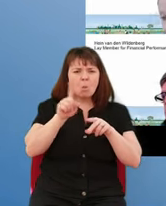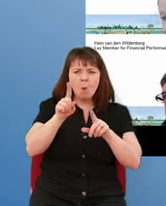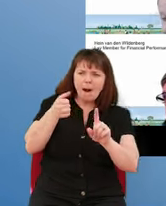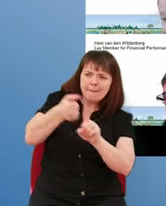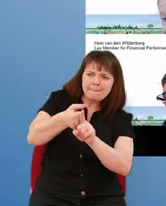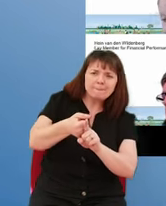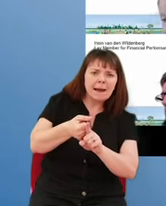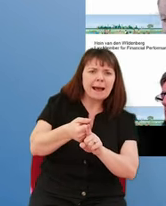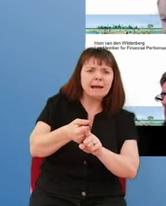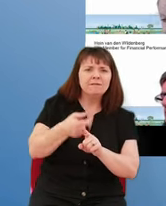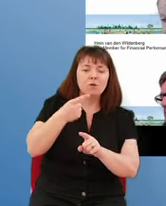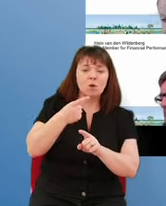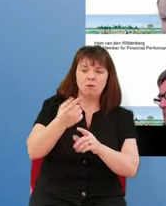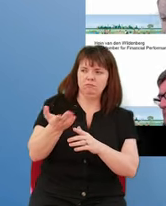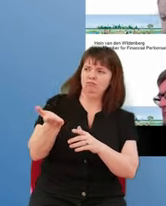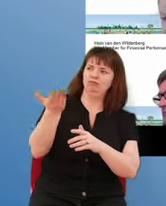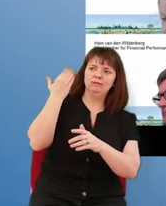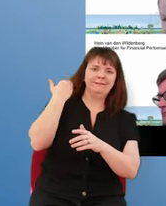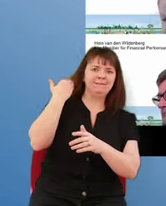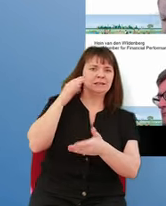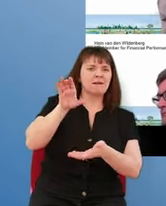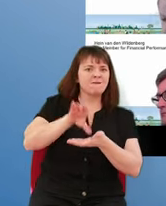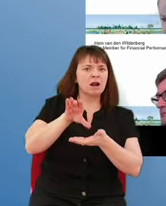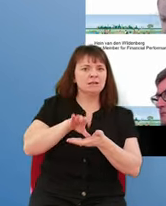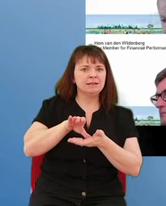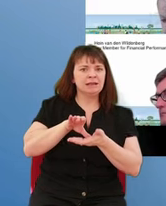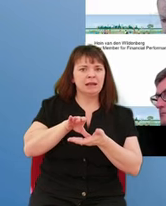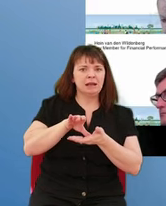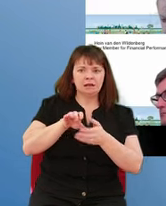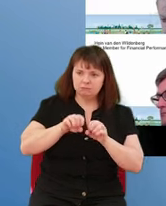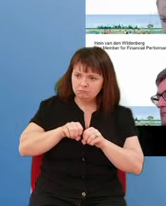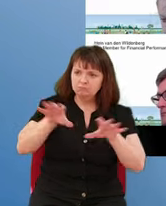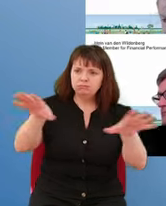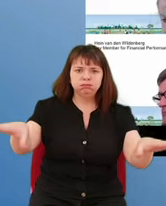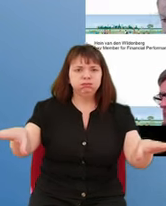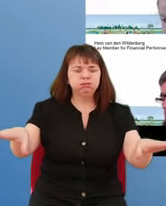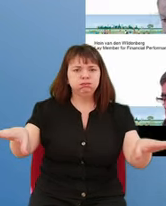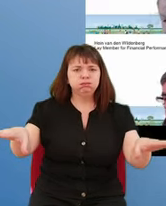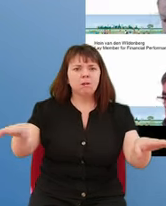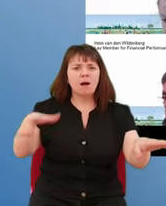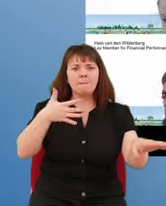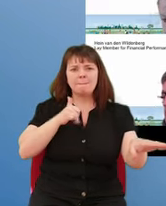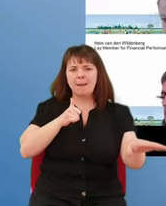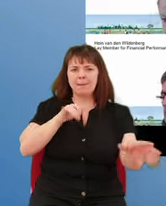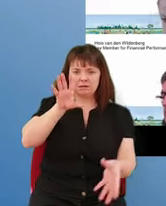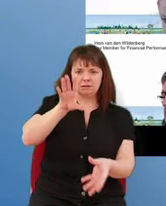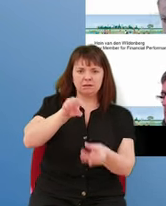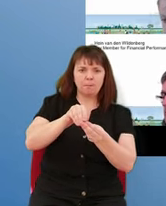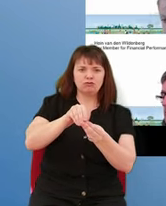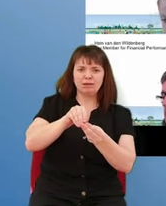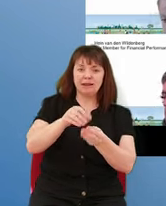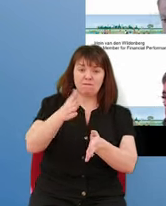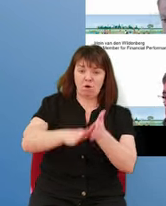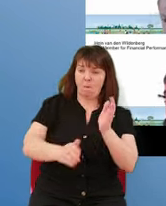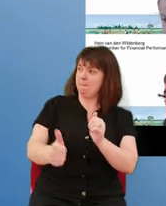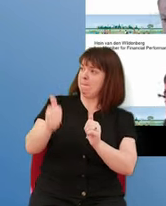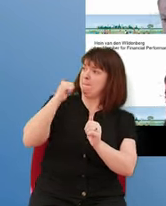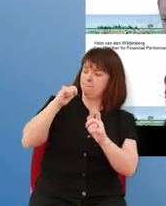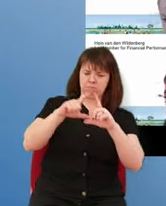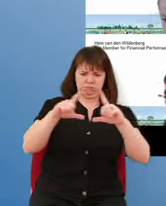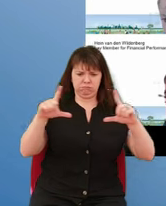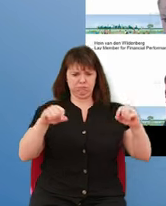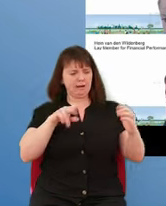go, you know, we funded this and it met its objective, and do the same thing for this year, so that we have some learning from it, rather the